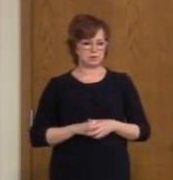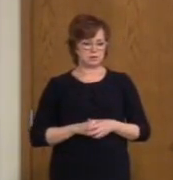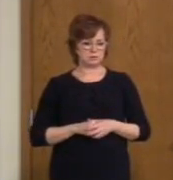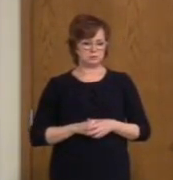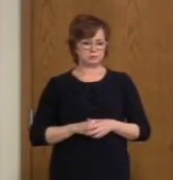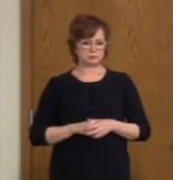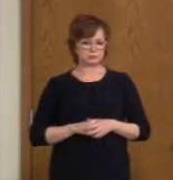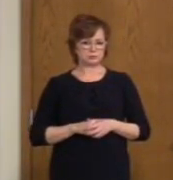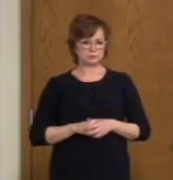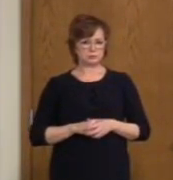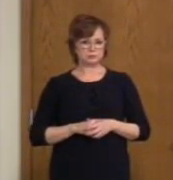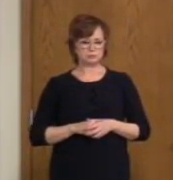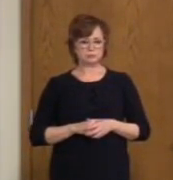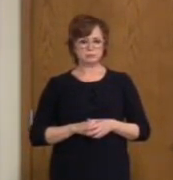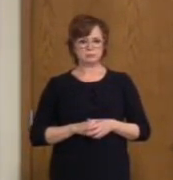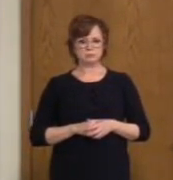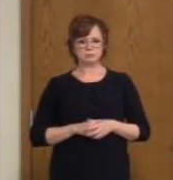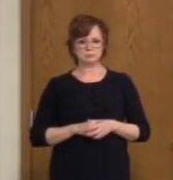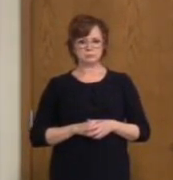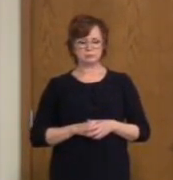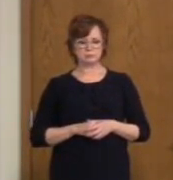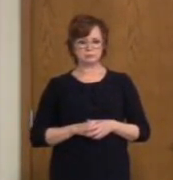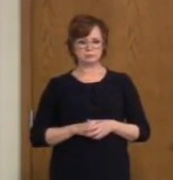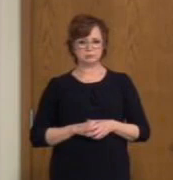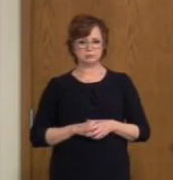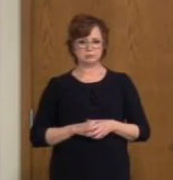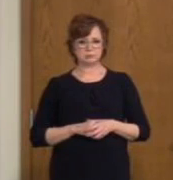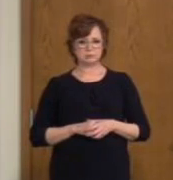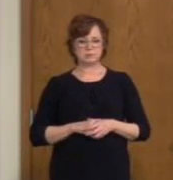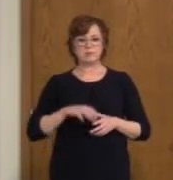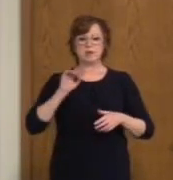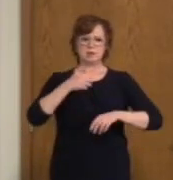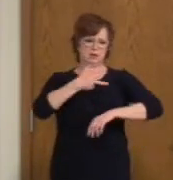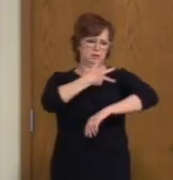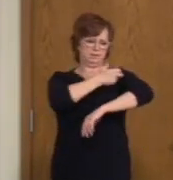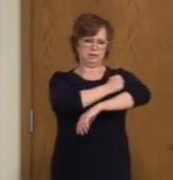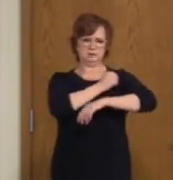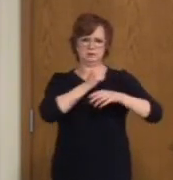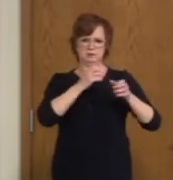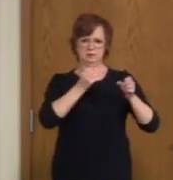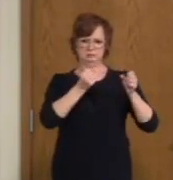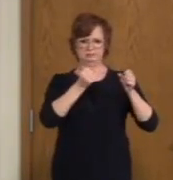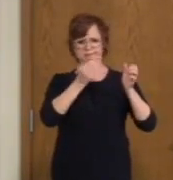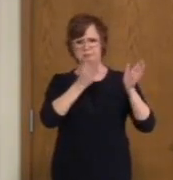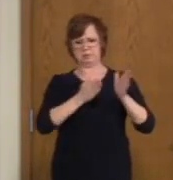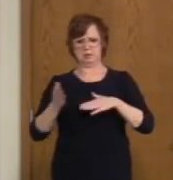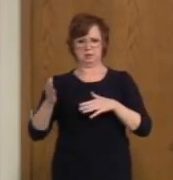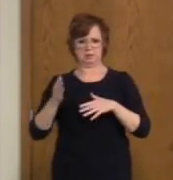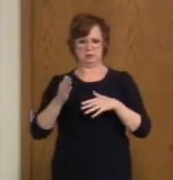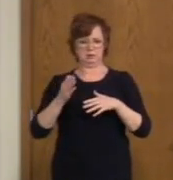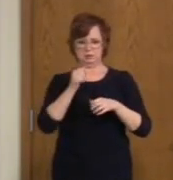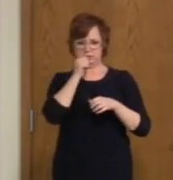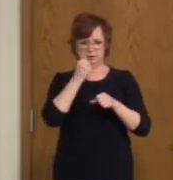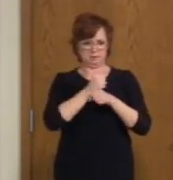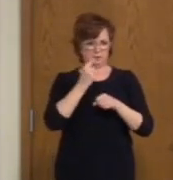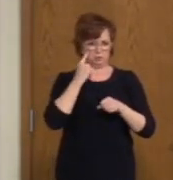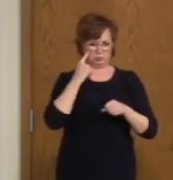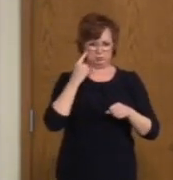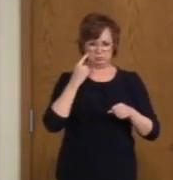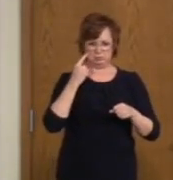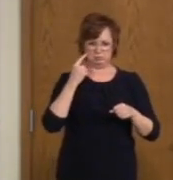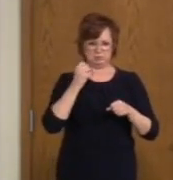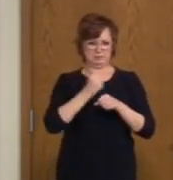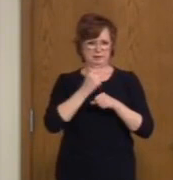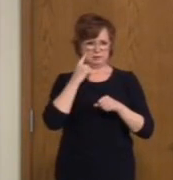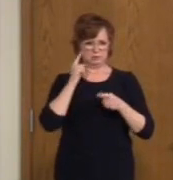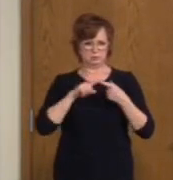with these high case numbers doesn't make a lot of sense to me because, as you yourself have said, 80% of the active cases in